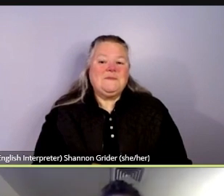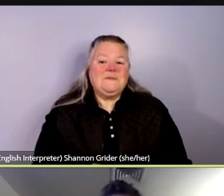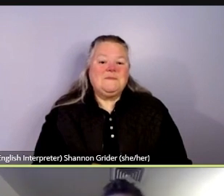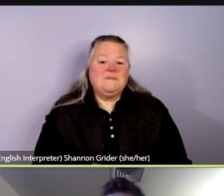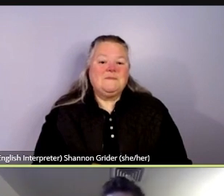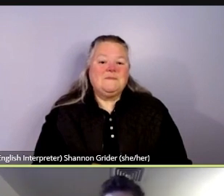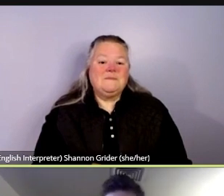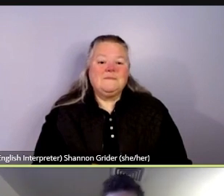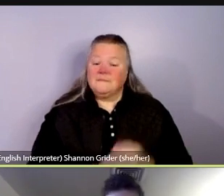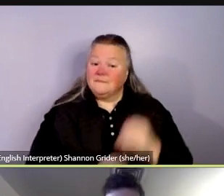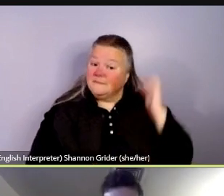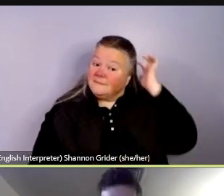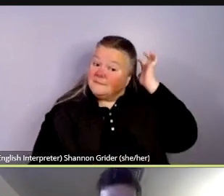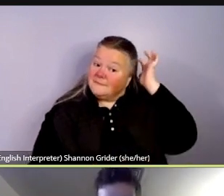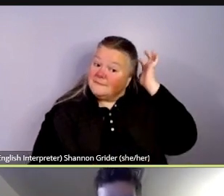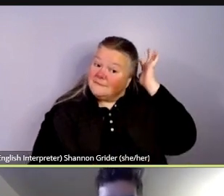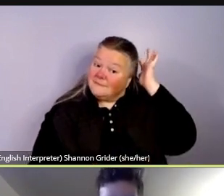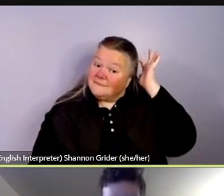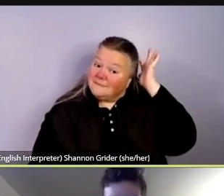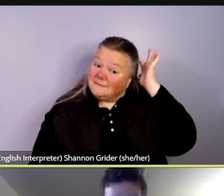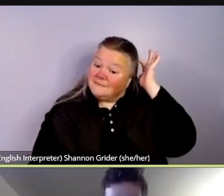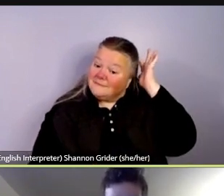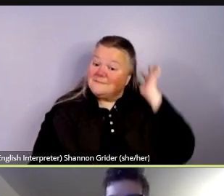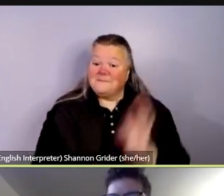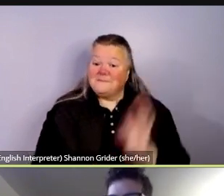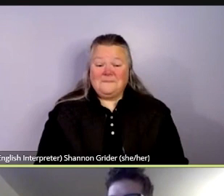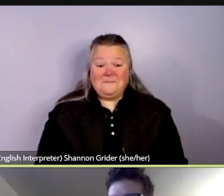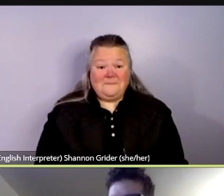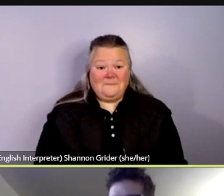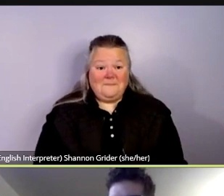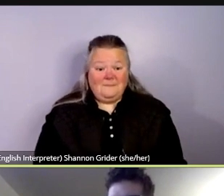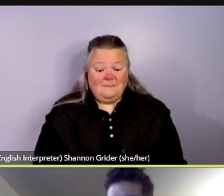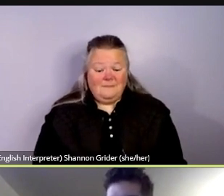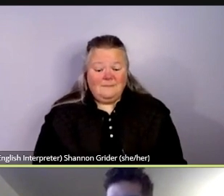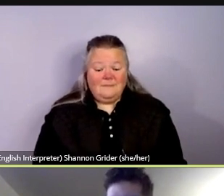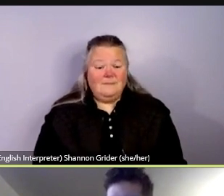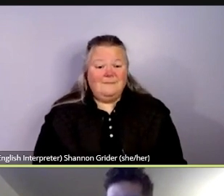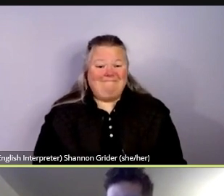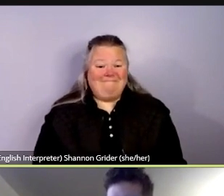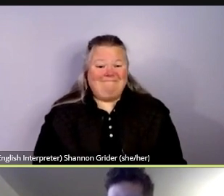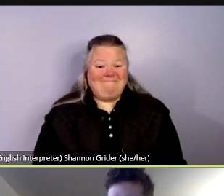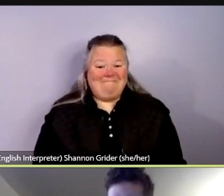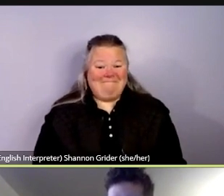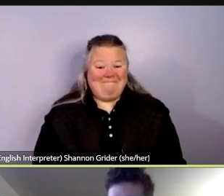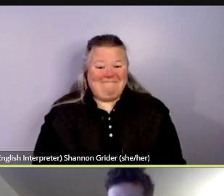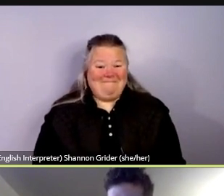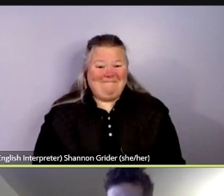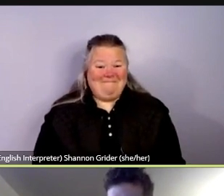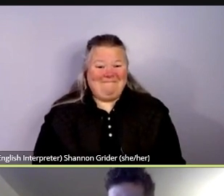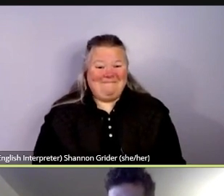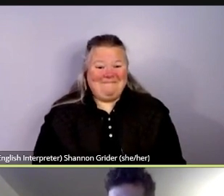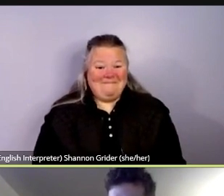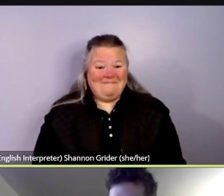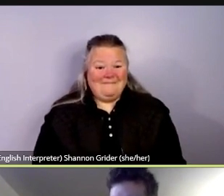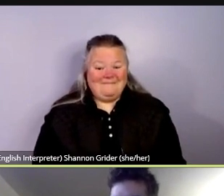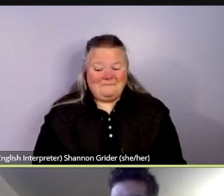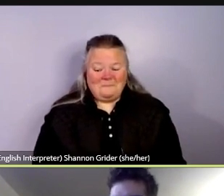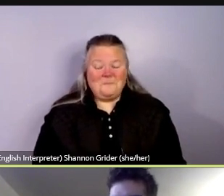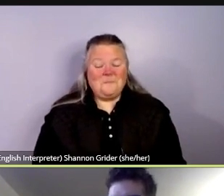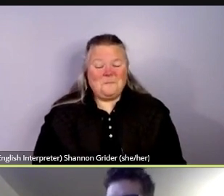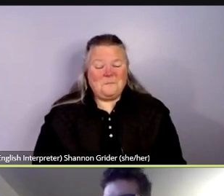kind of like, it feels kind of weird when all of our meetings keep running short, but it's like the best use of all of our